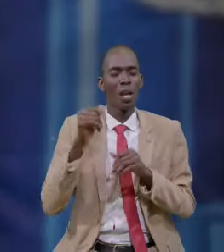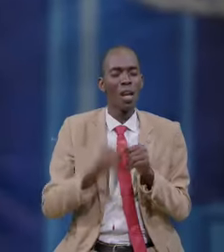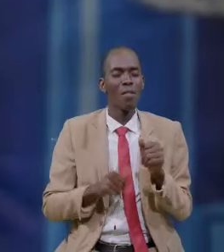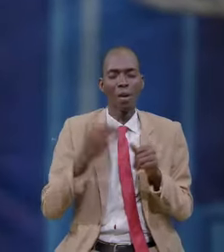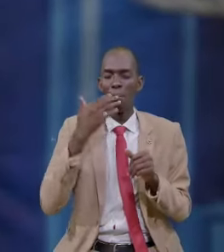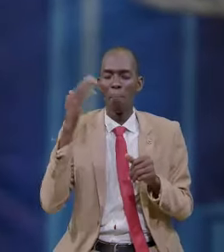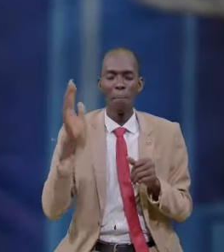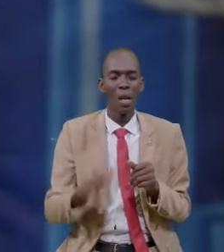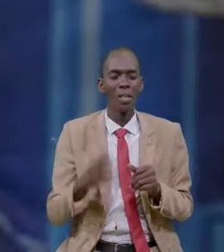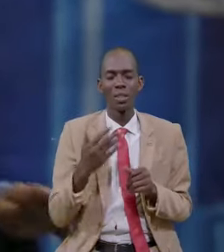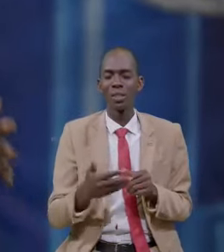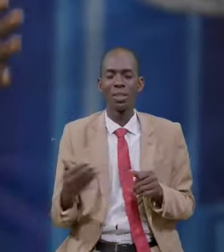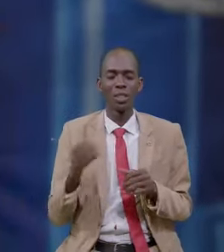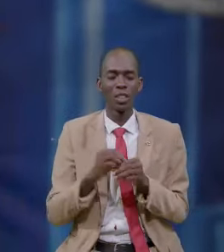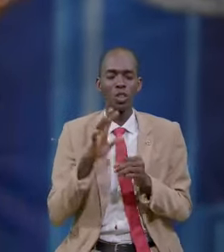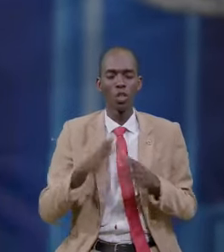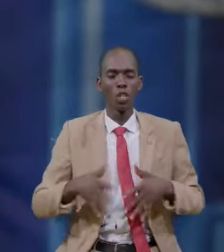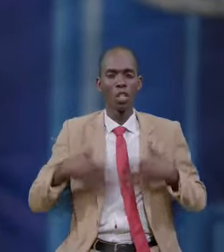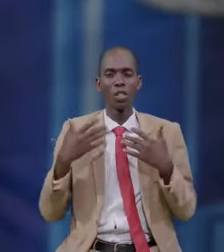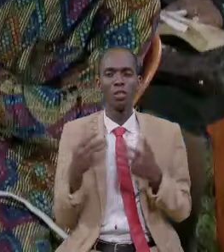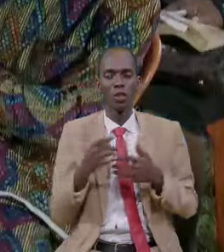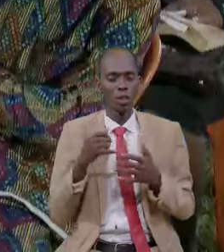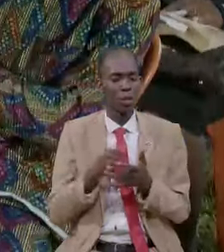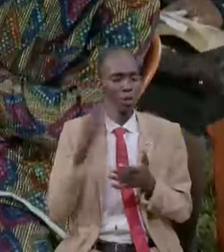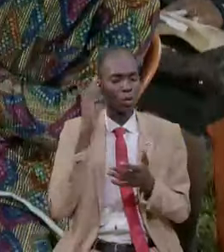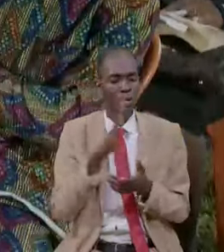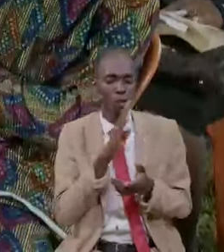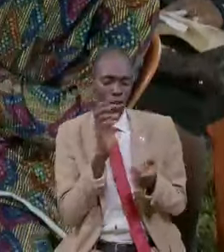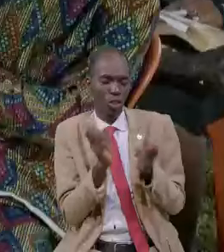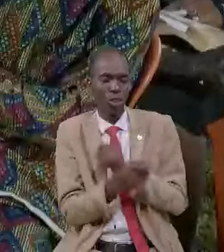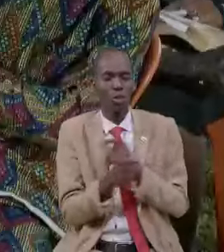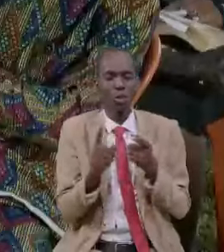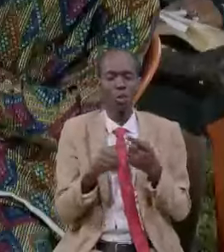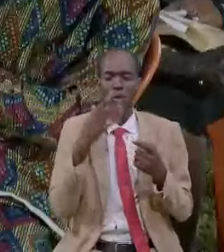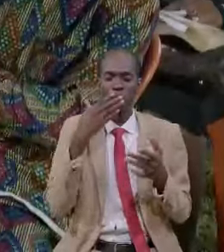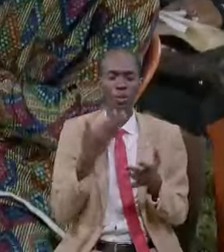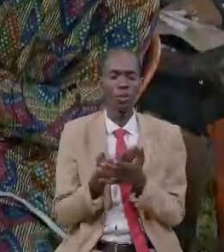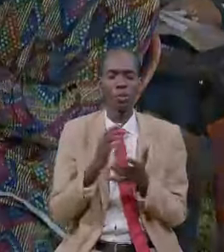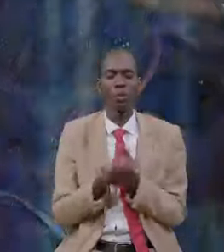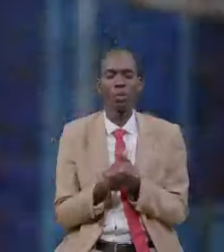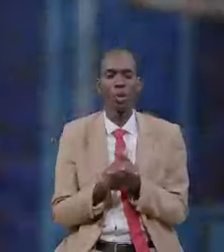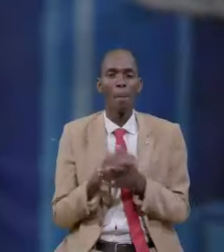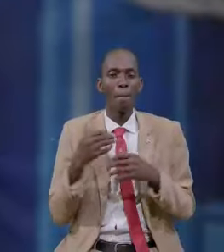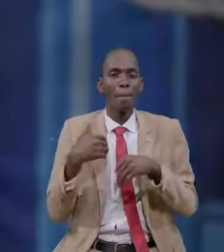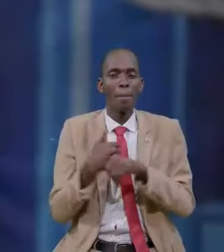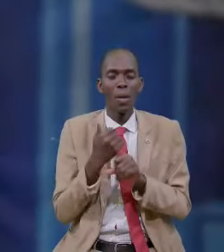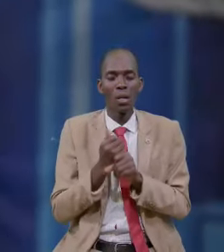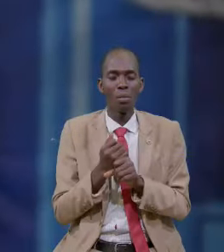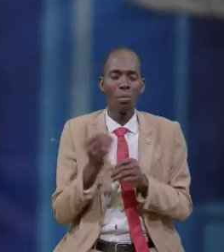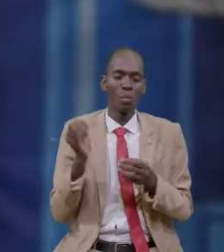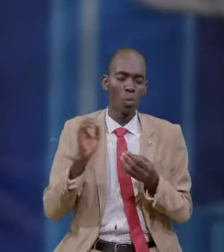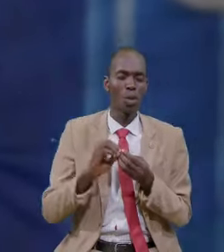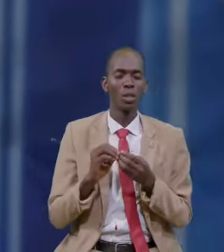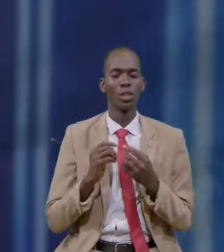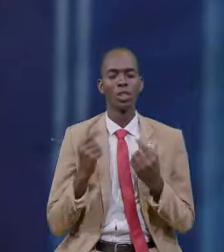in your life, it will turn to good. no more sinfulness and